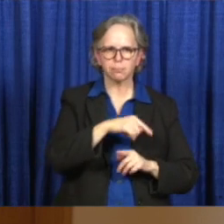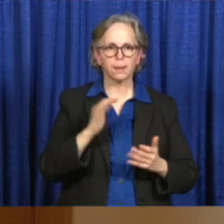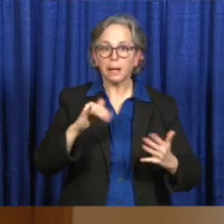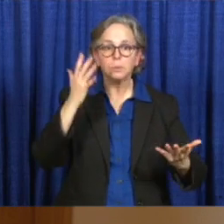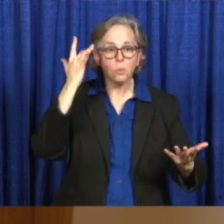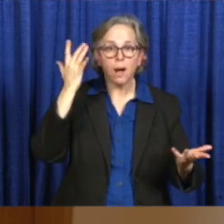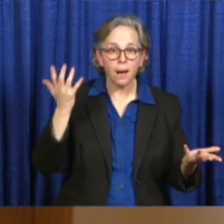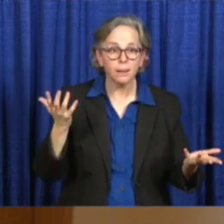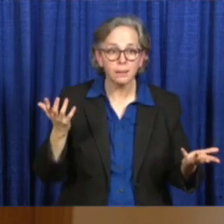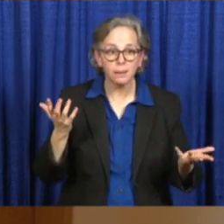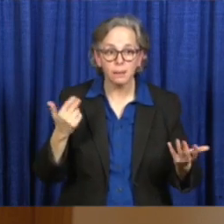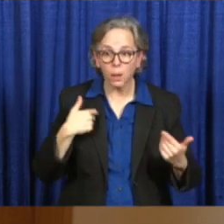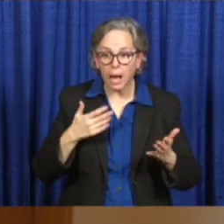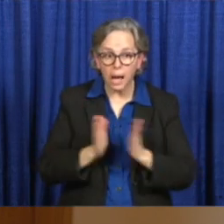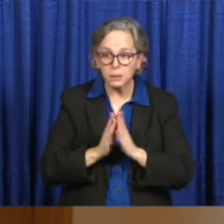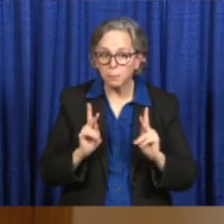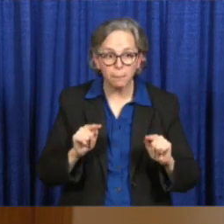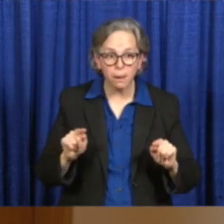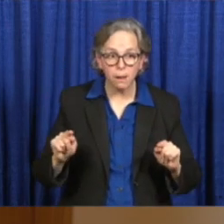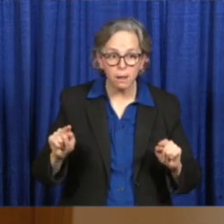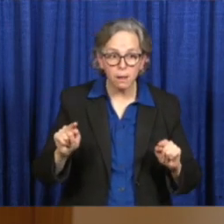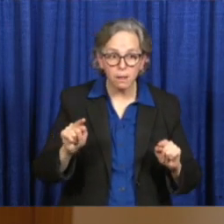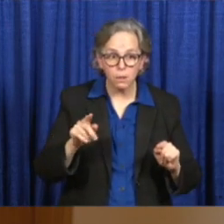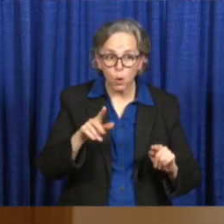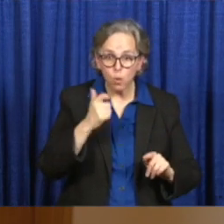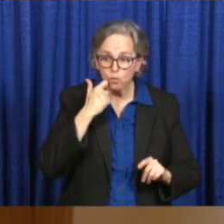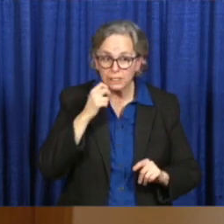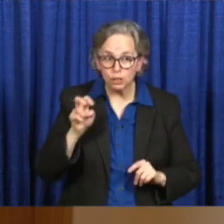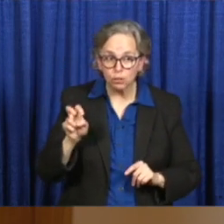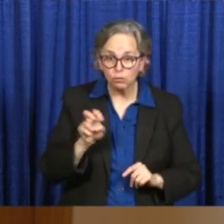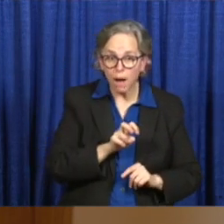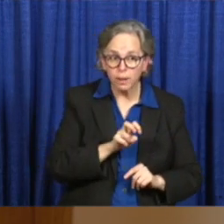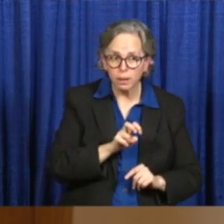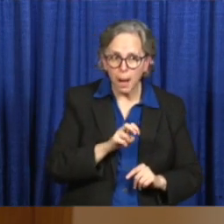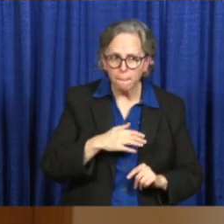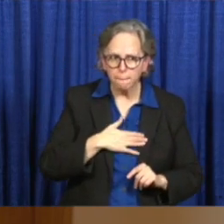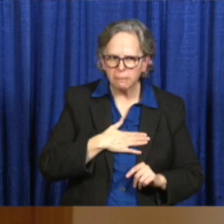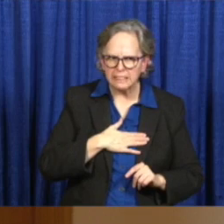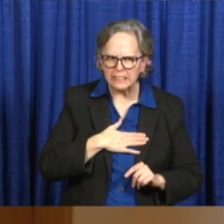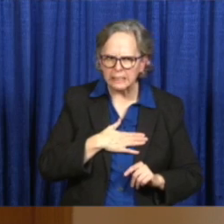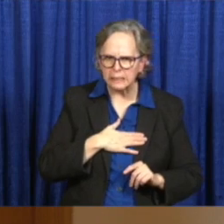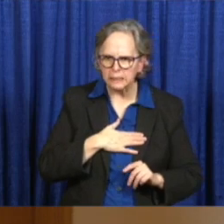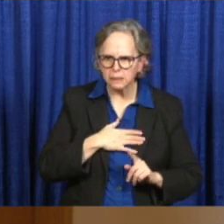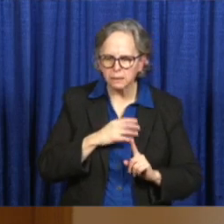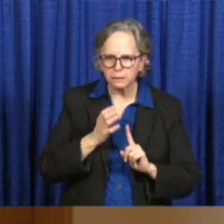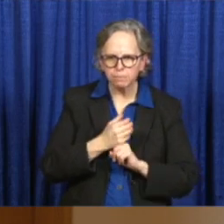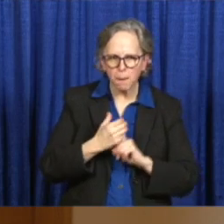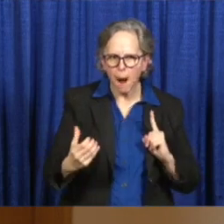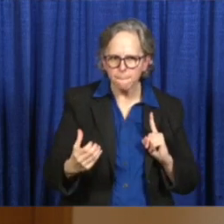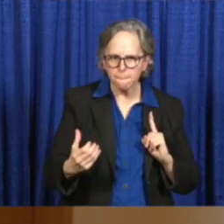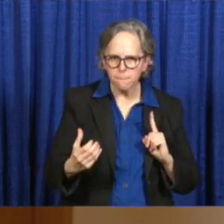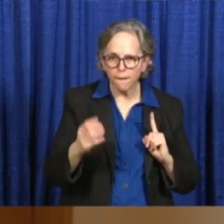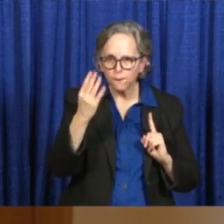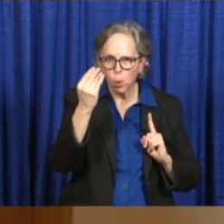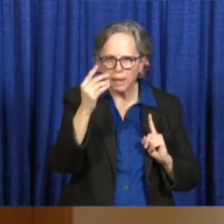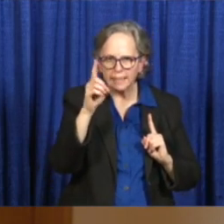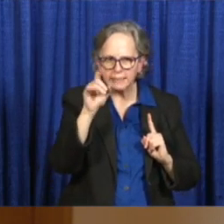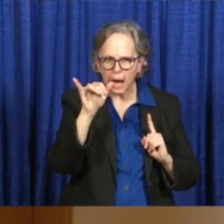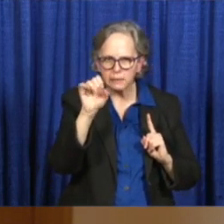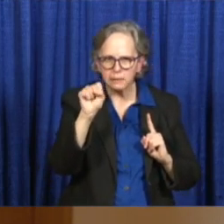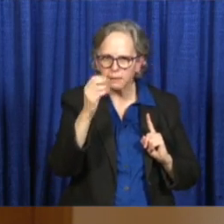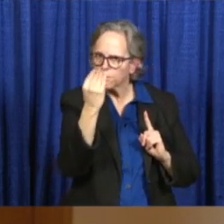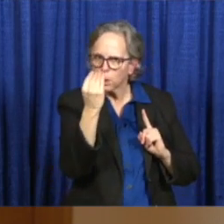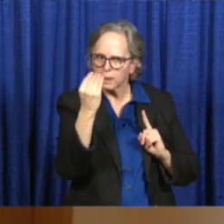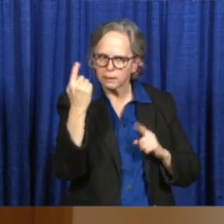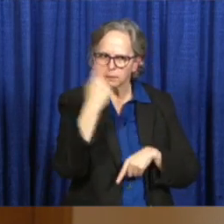traveling to quarantine up to 14 days to self-quarantine and make that choice. We're really asking all people right